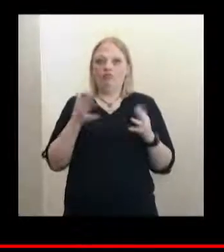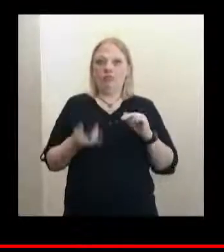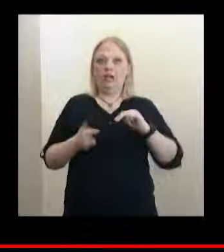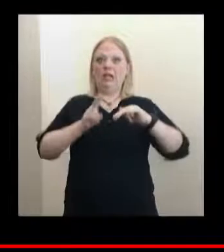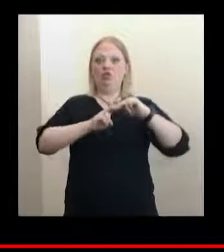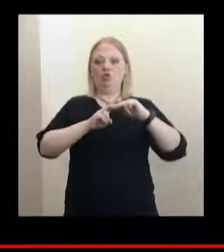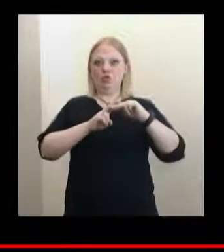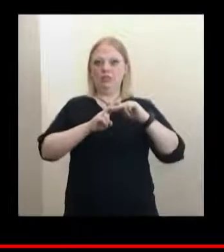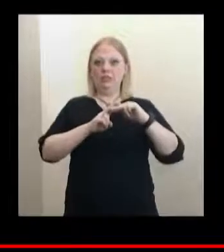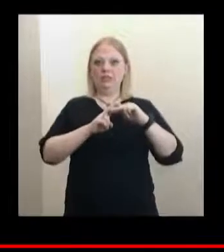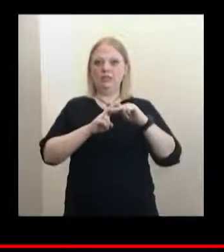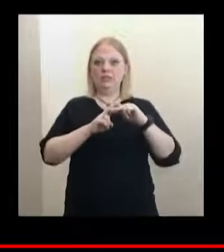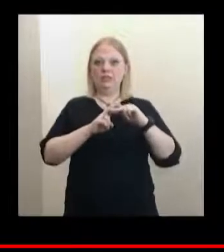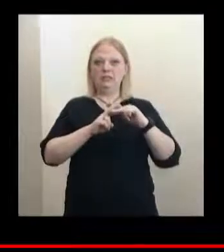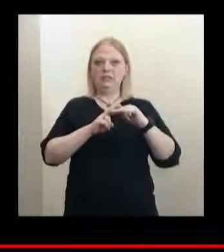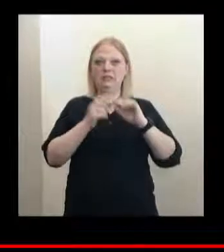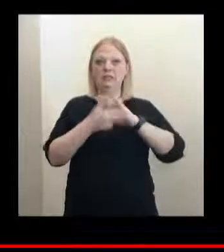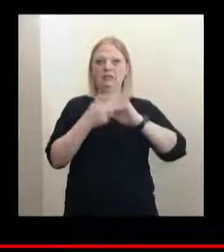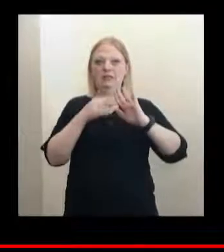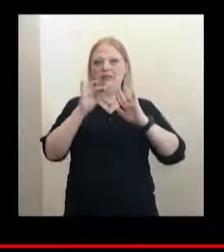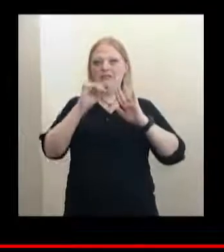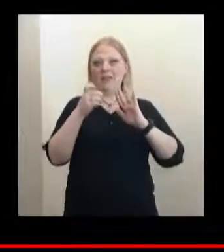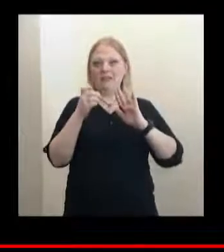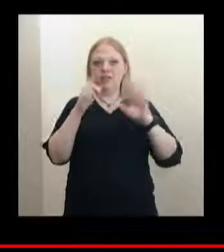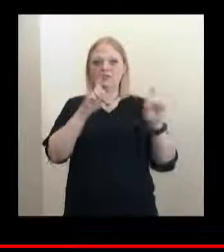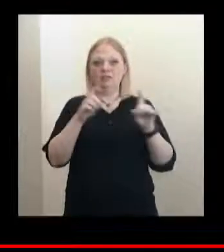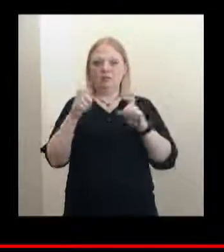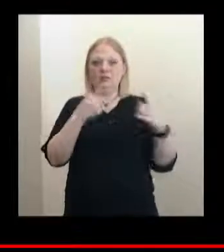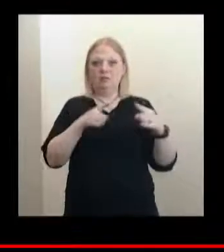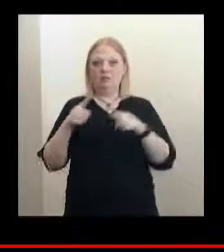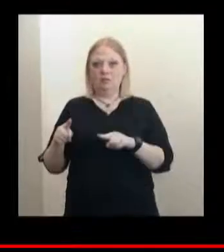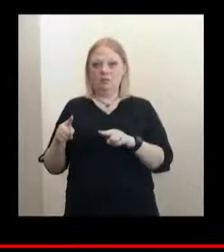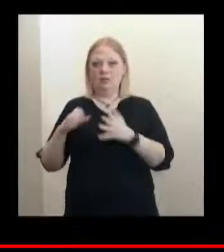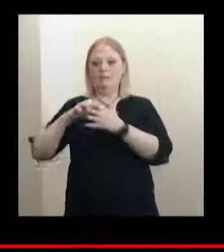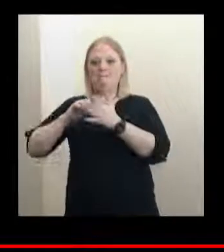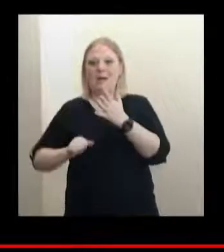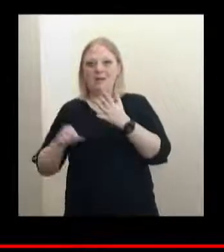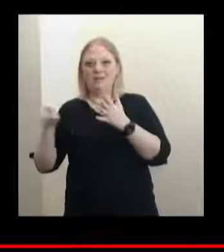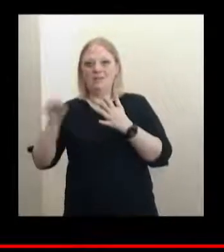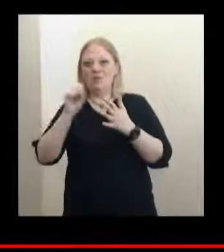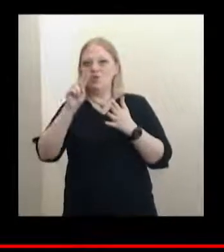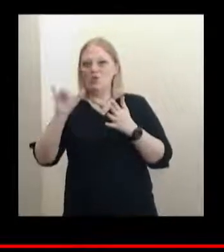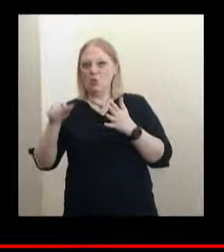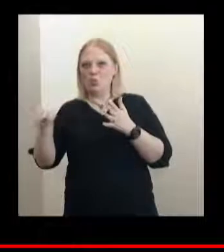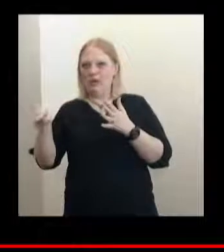in number of diagnostic tests that were performed minus the SUNY pool testing.